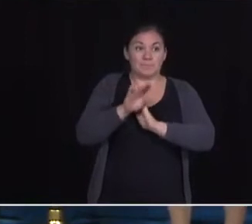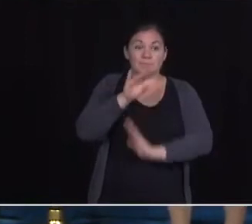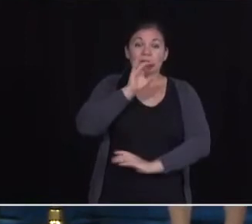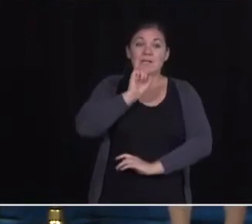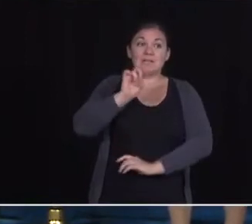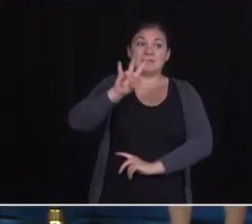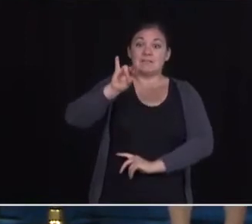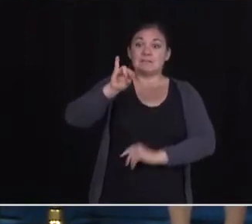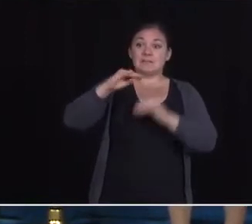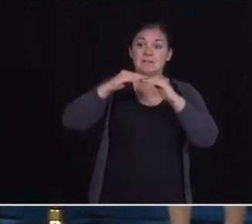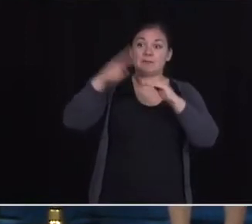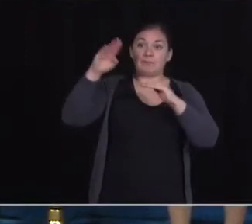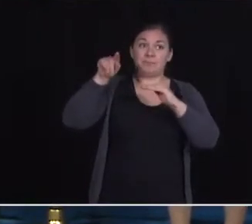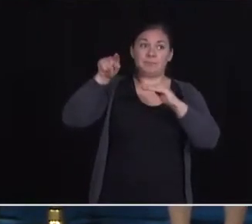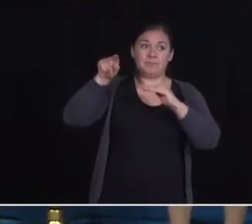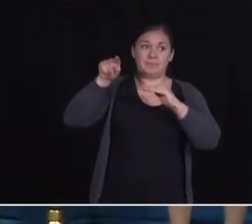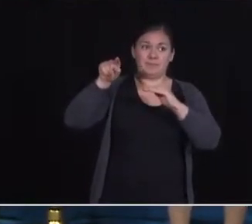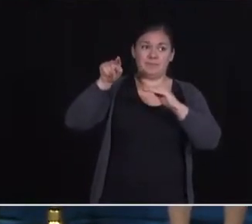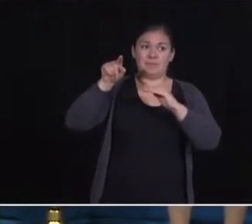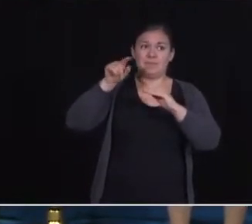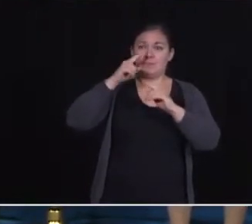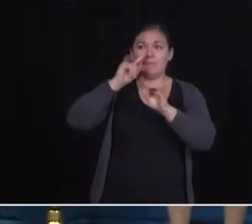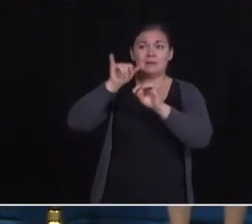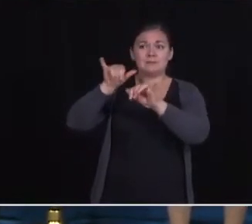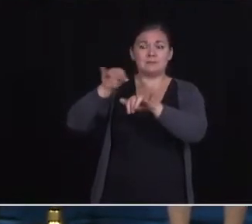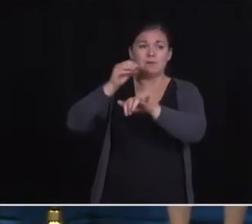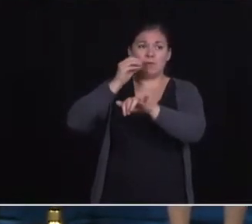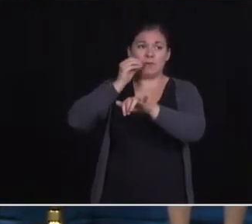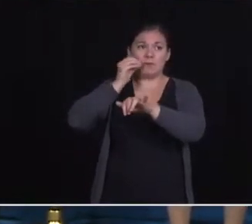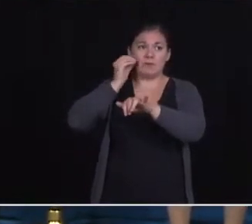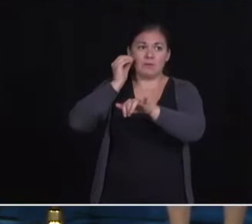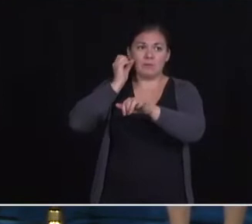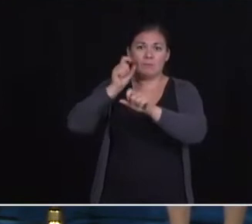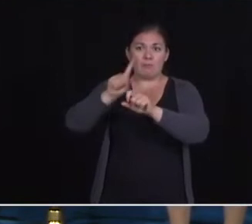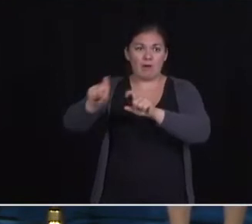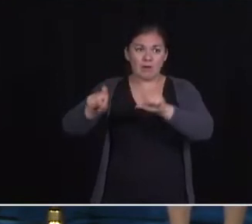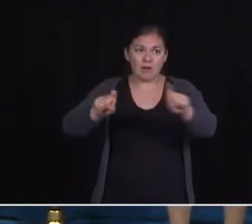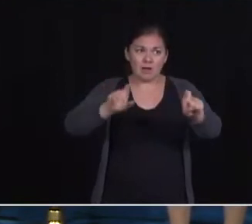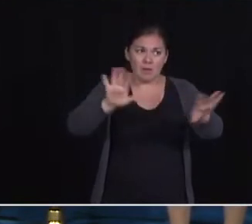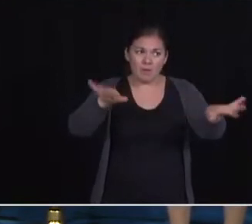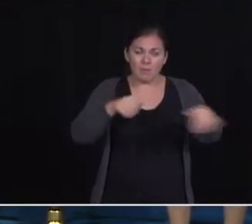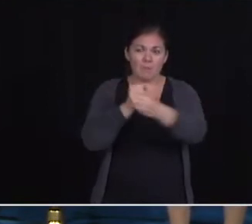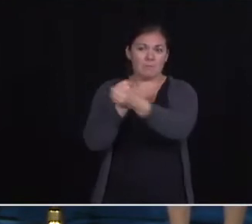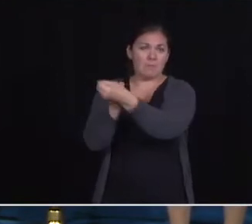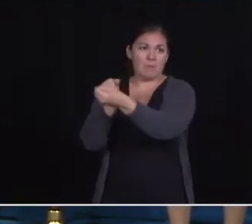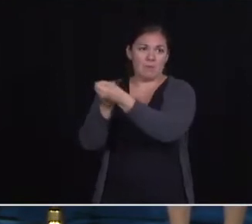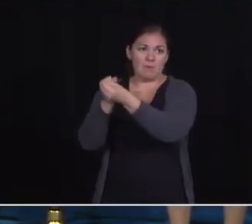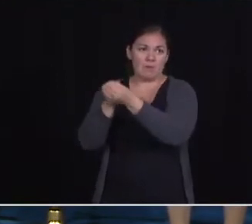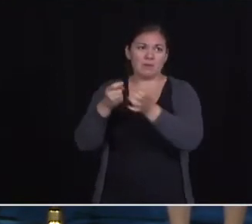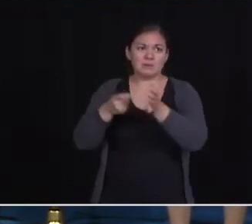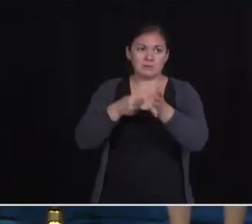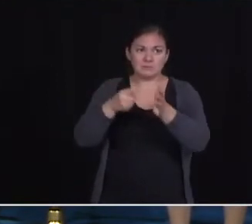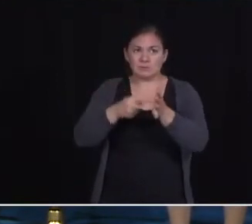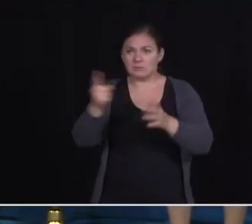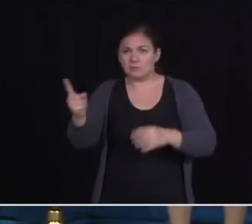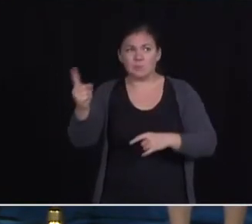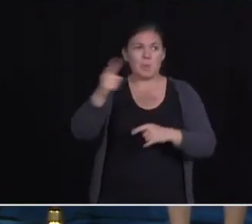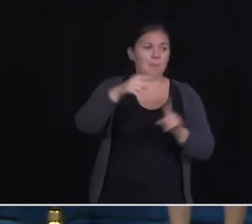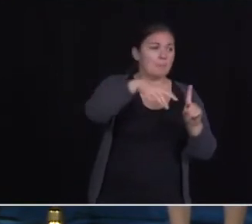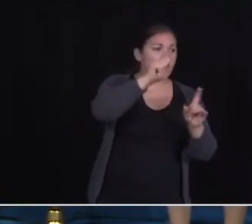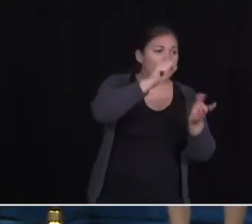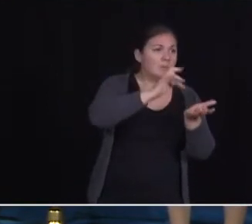to support them in their home settings. We knew that sometimes they had to go out for medical reasons and sometimes to go and get medications to keep their external visits